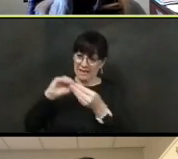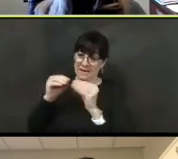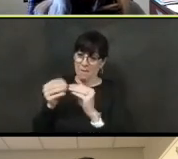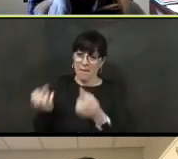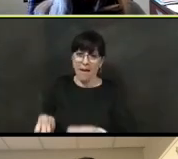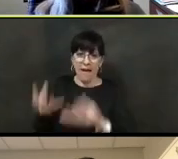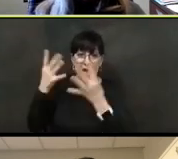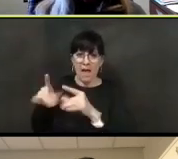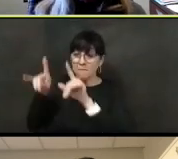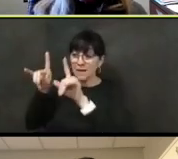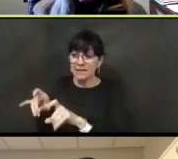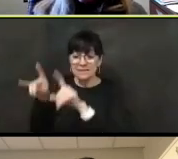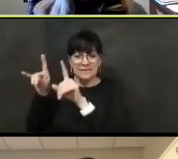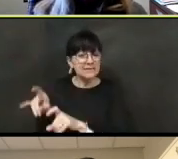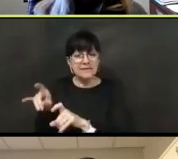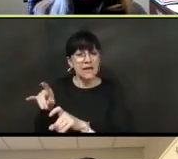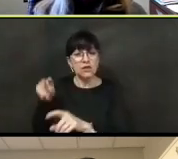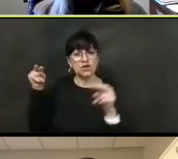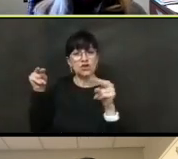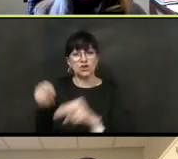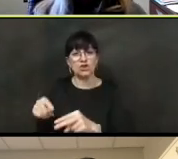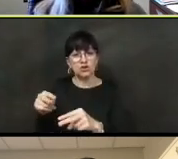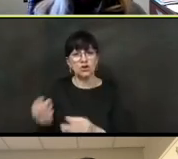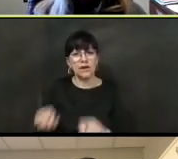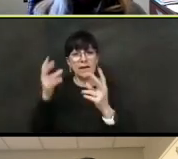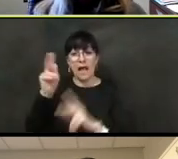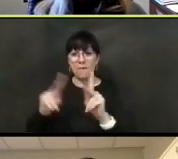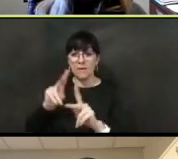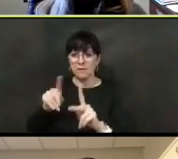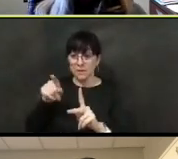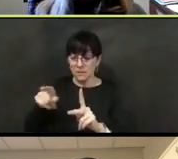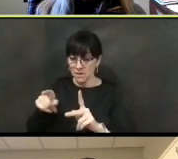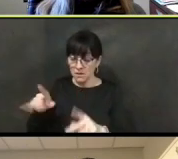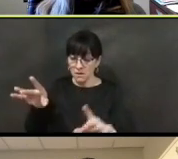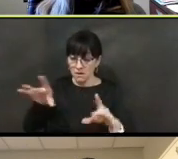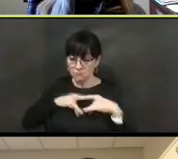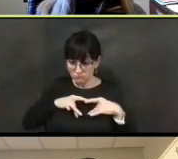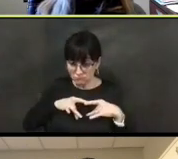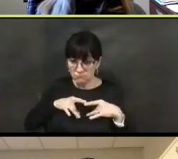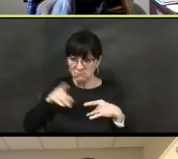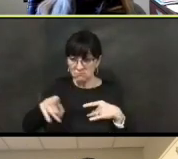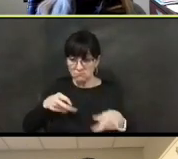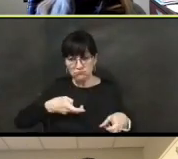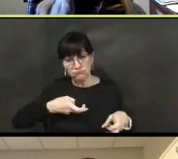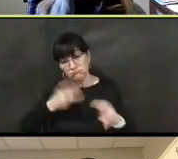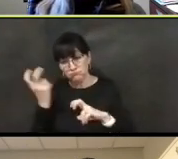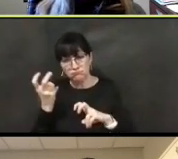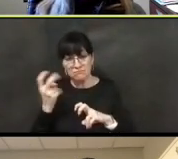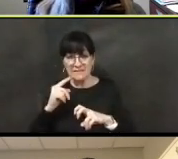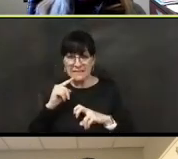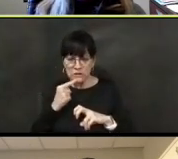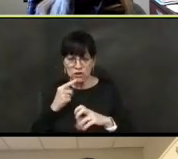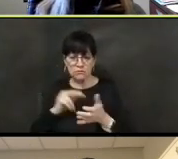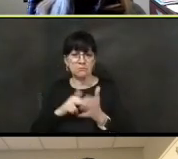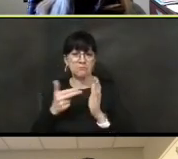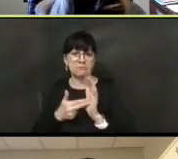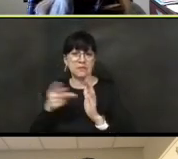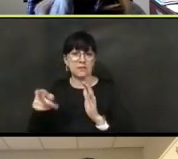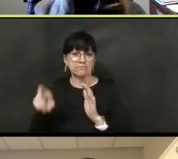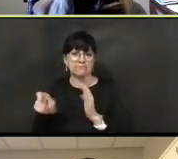be in the hospital. We have been able to work with the DIN, the Delaware Health Information Network,